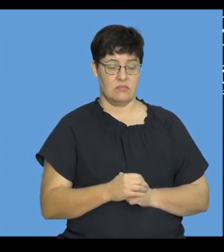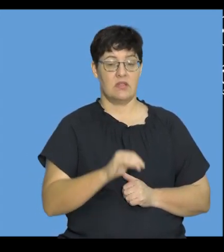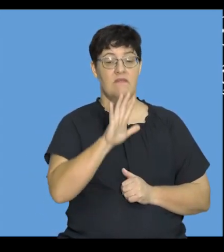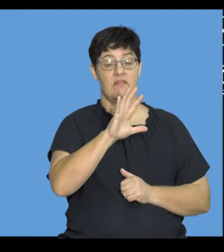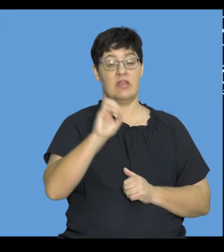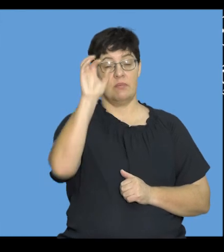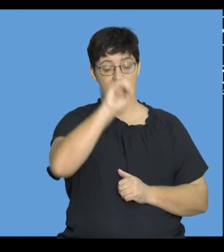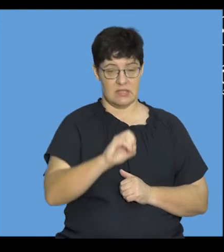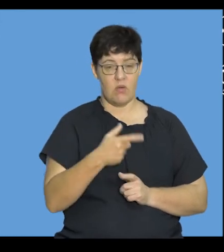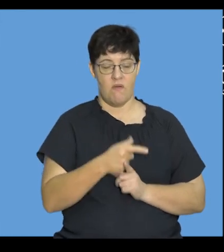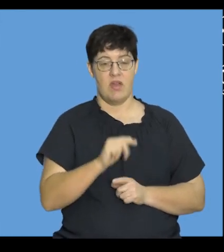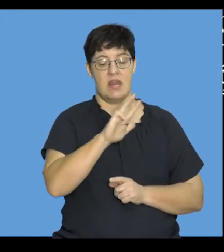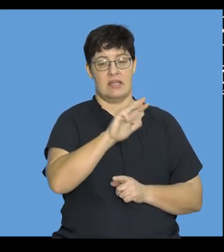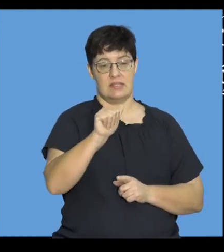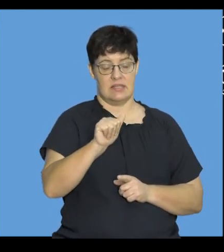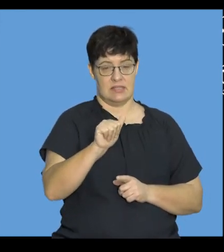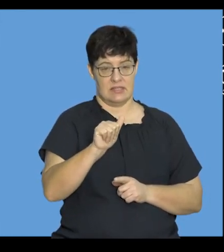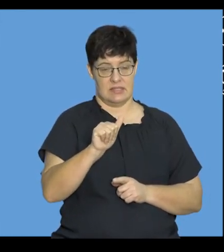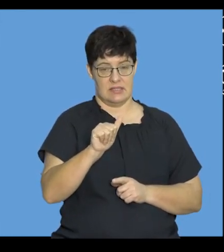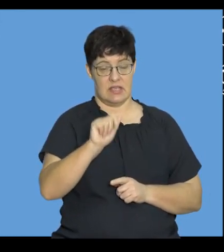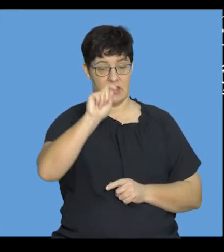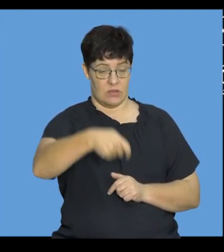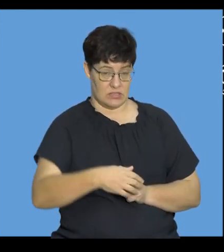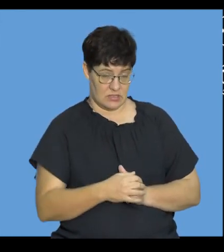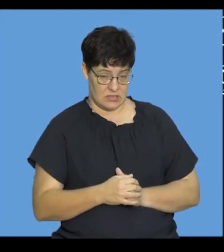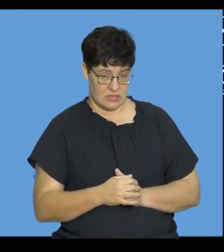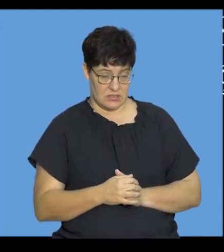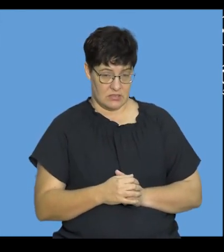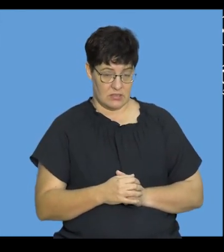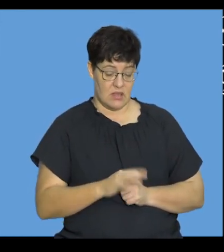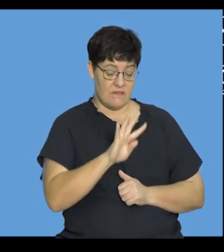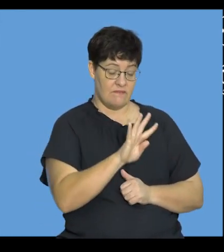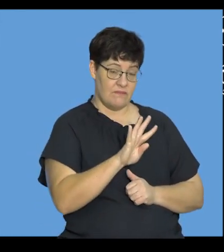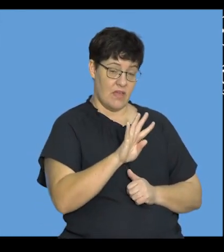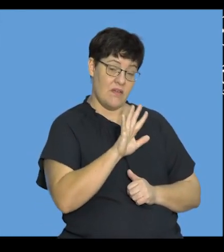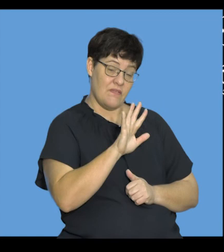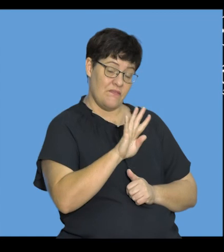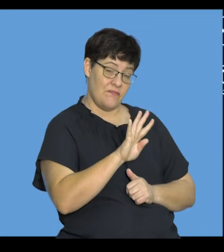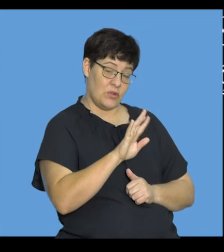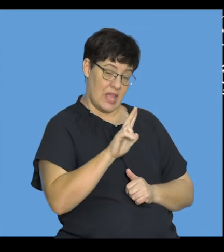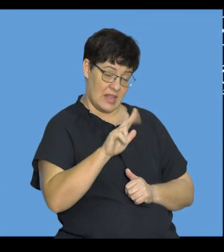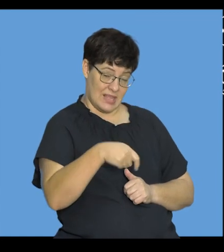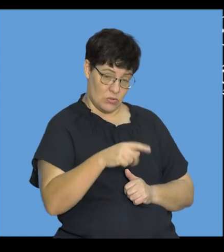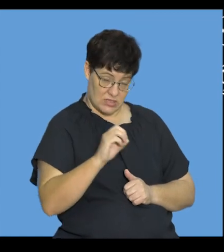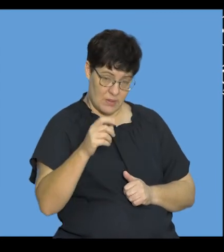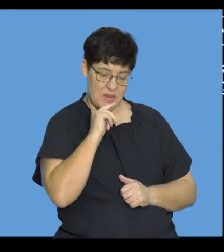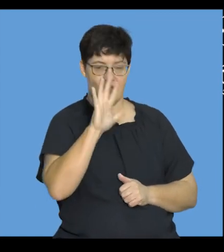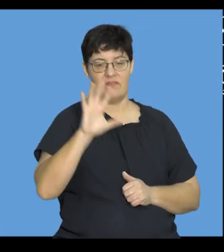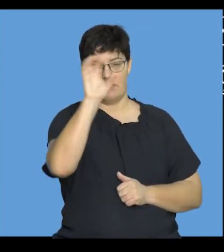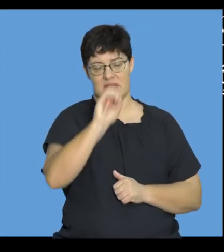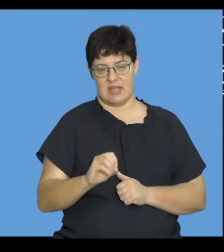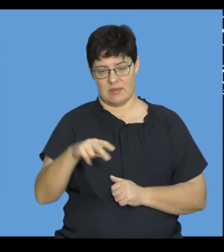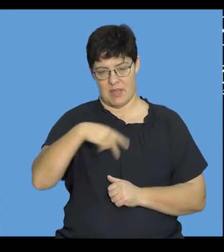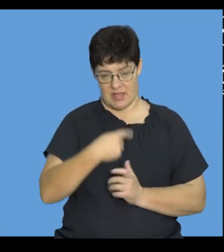of 96,000. So that's September sale, 50% in September. There's it sorted out. There's